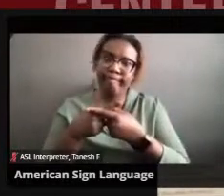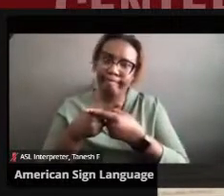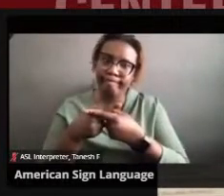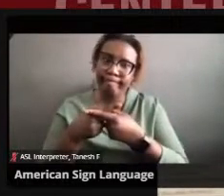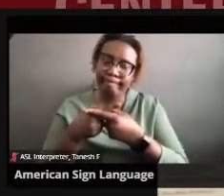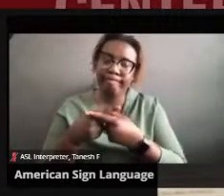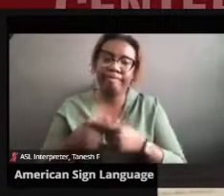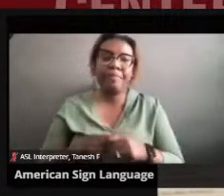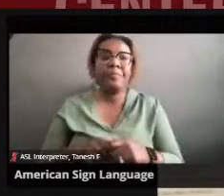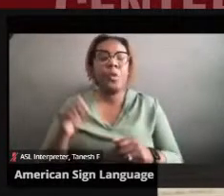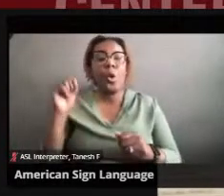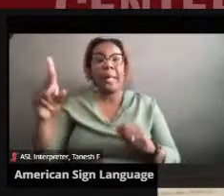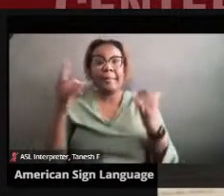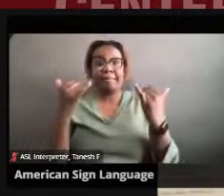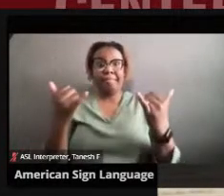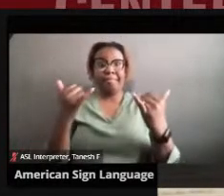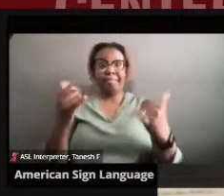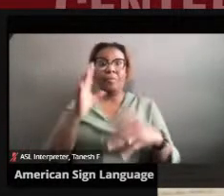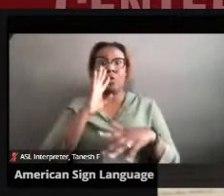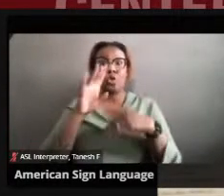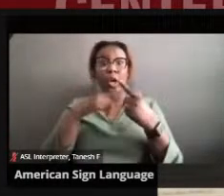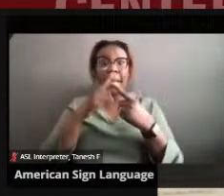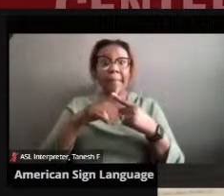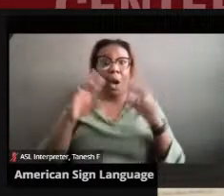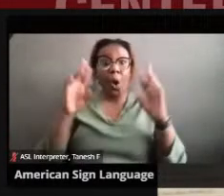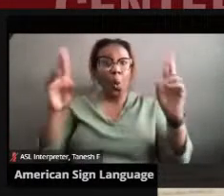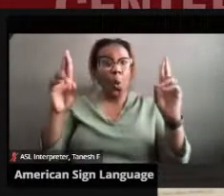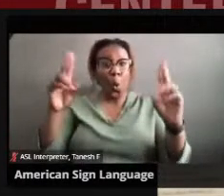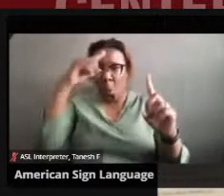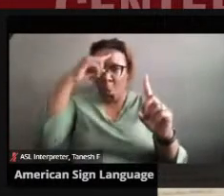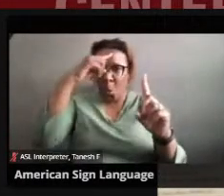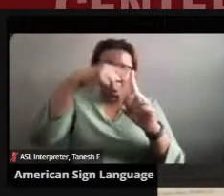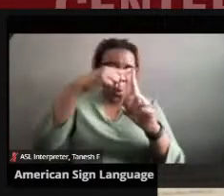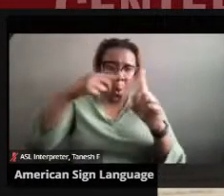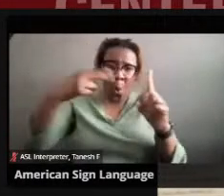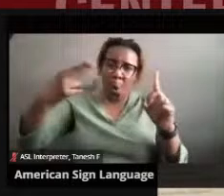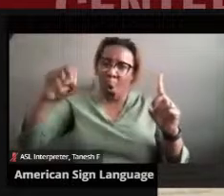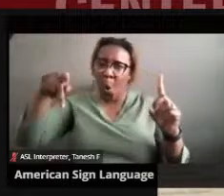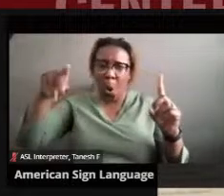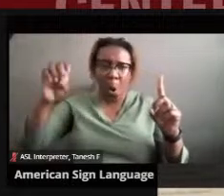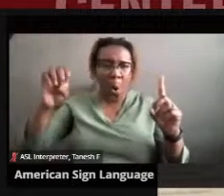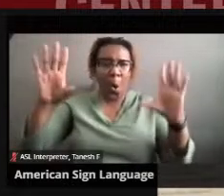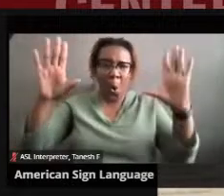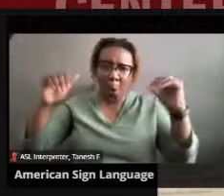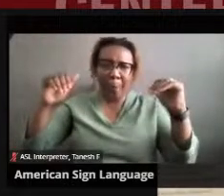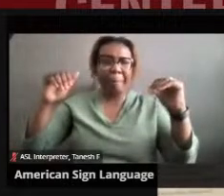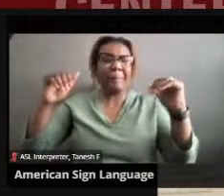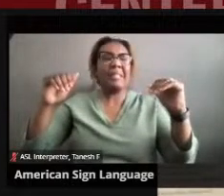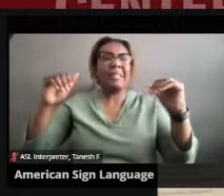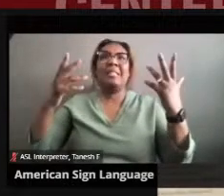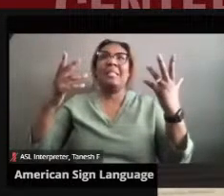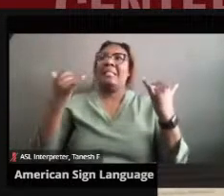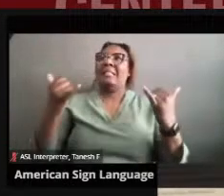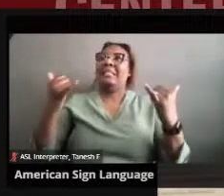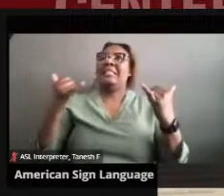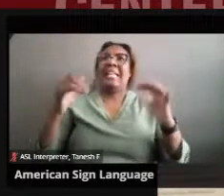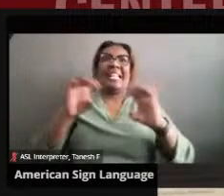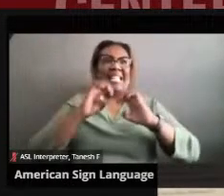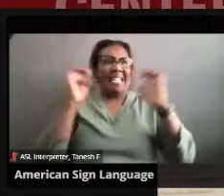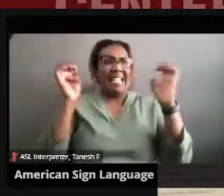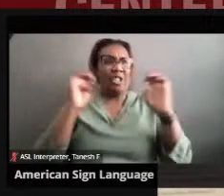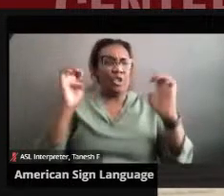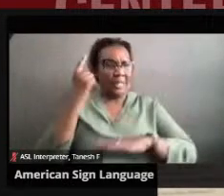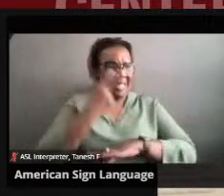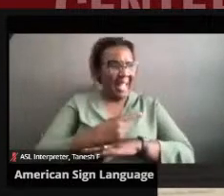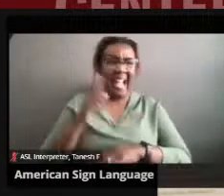on to a message of hope, the message of this Easter day, when our government here continues to fund this